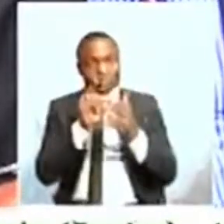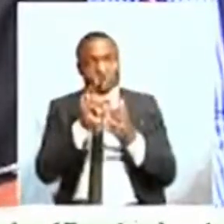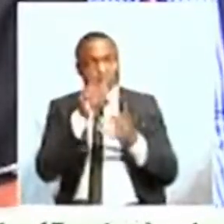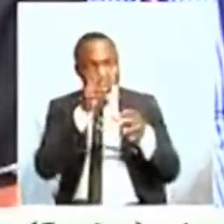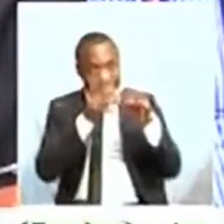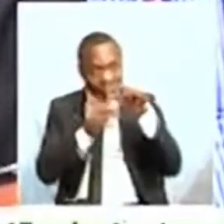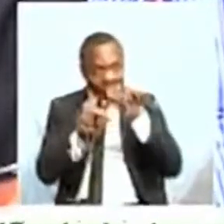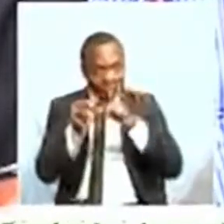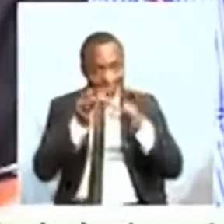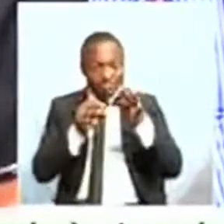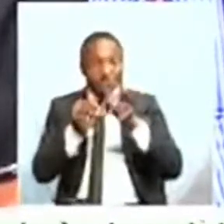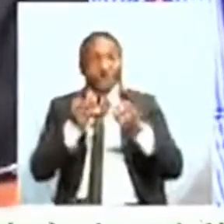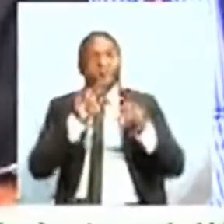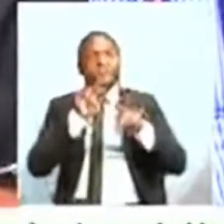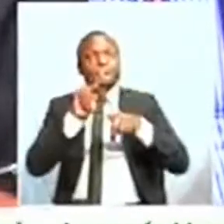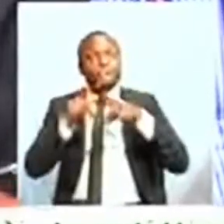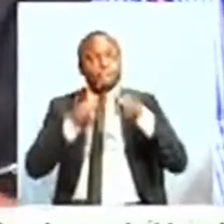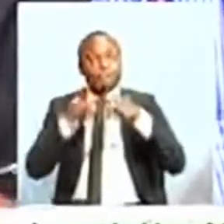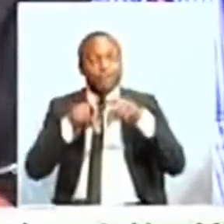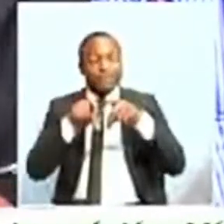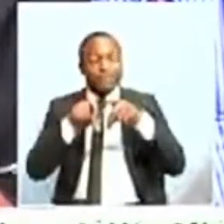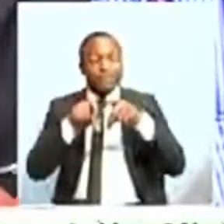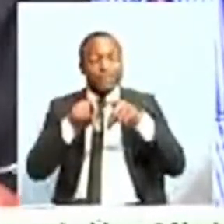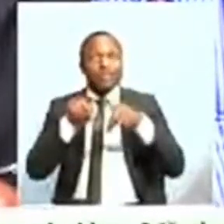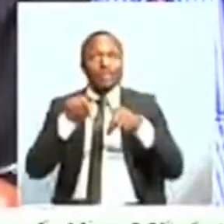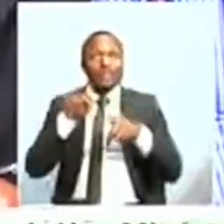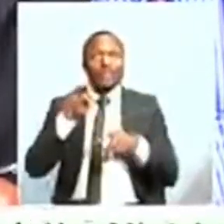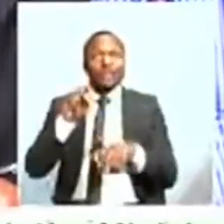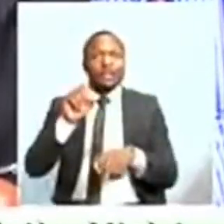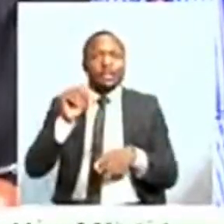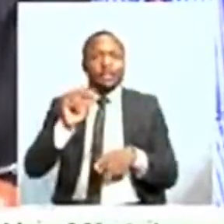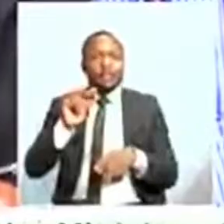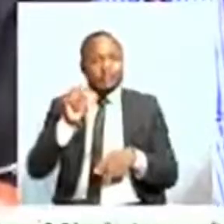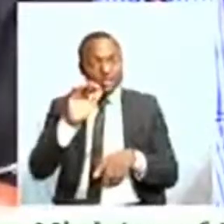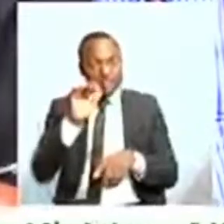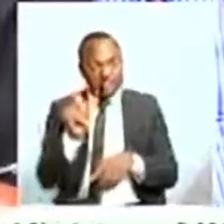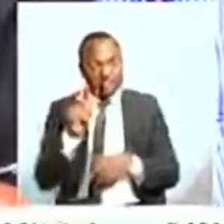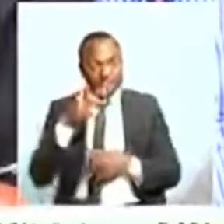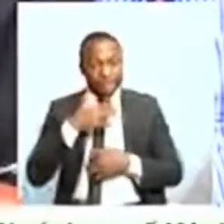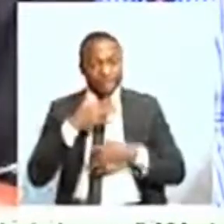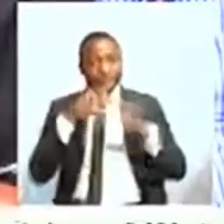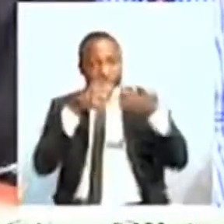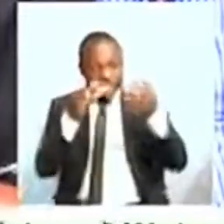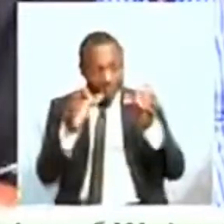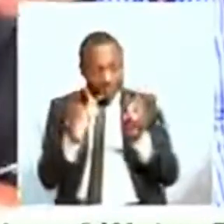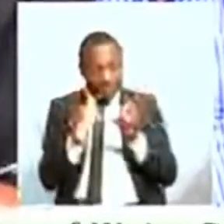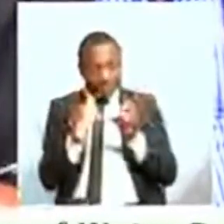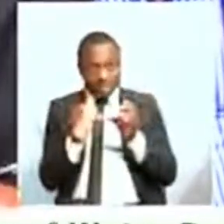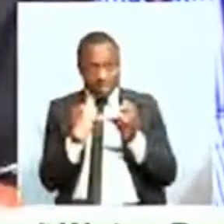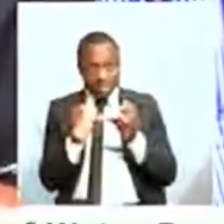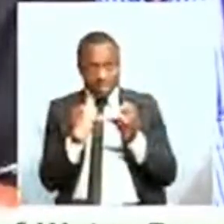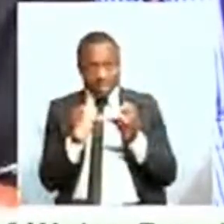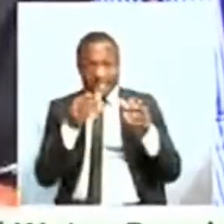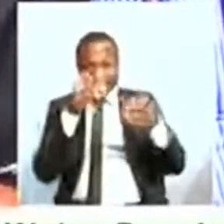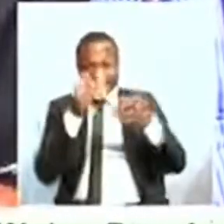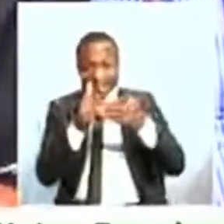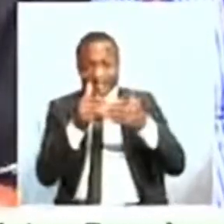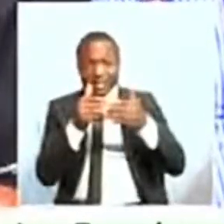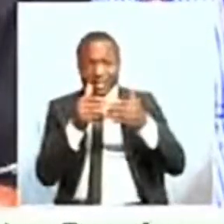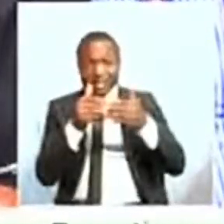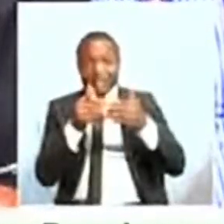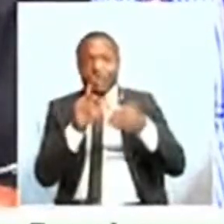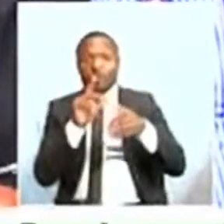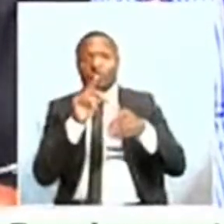highlighted, the people of Nansala in our constituency who live near the Nansala waterfalls are asking, is